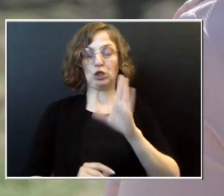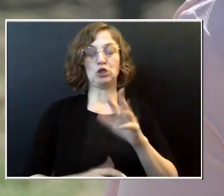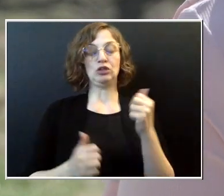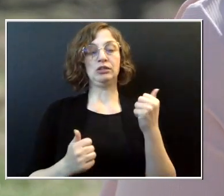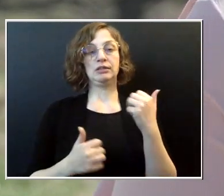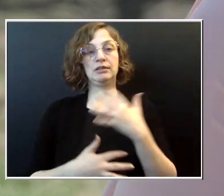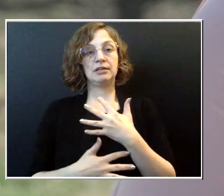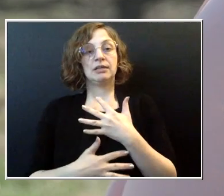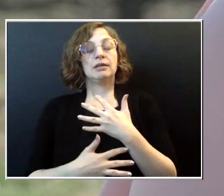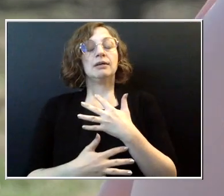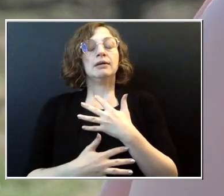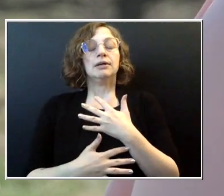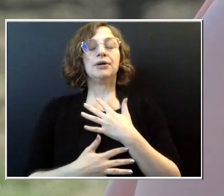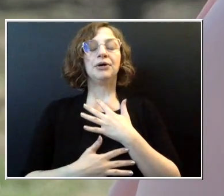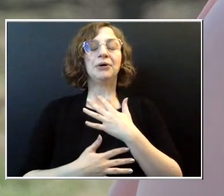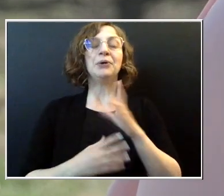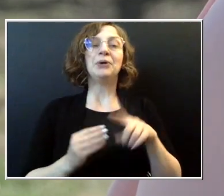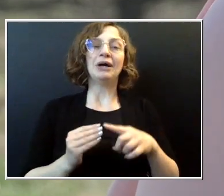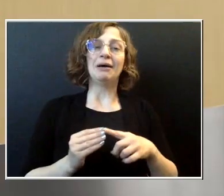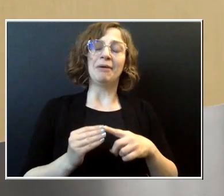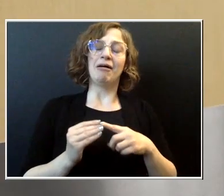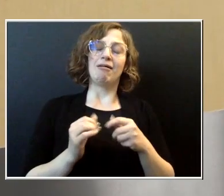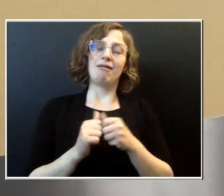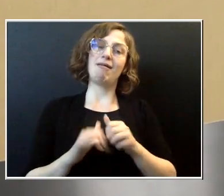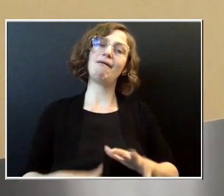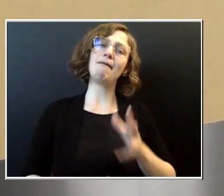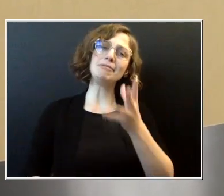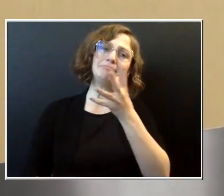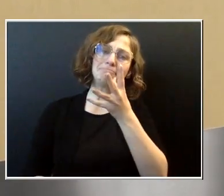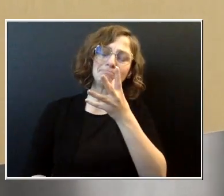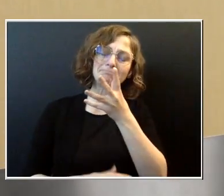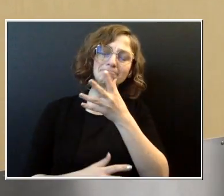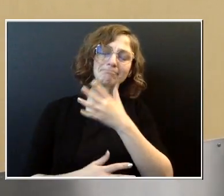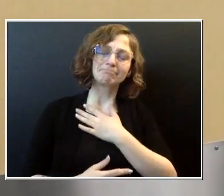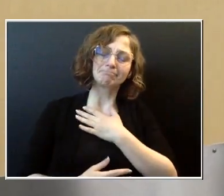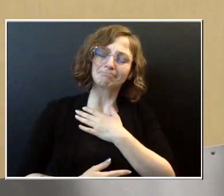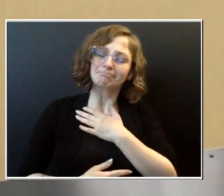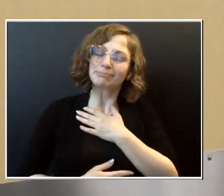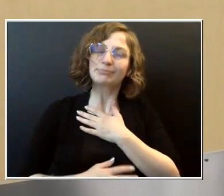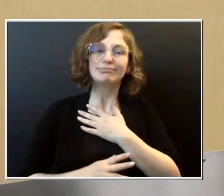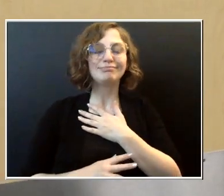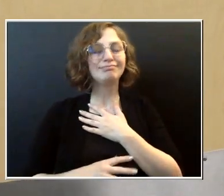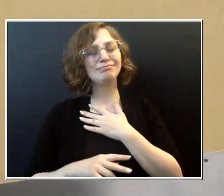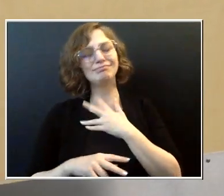of losing her mom, and it was so difficult. I don't think they were able to imagine